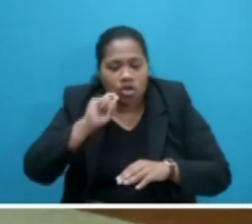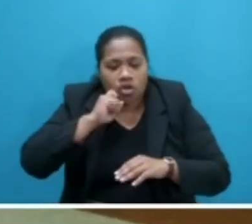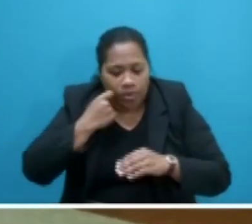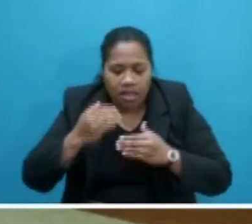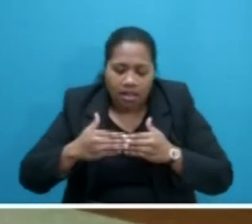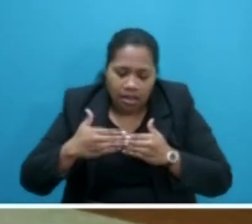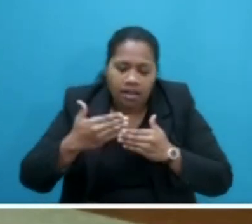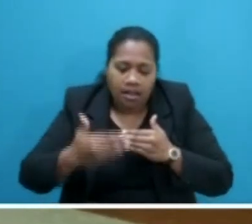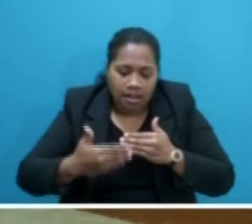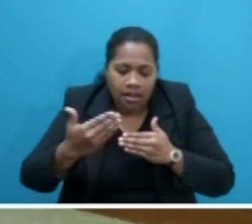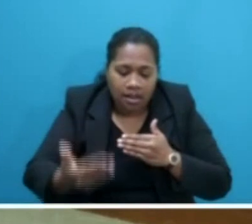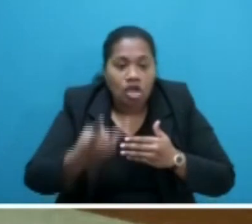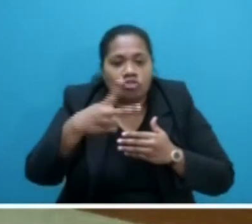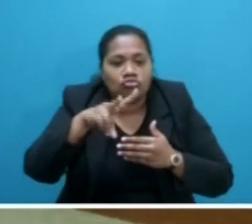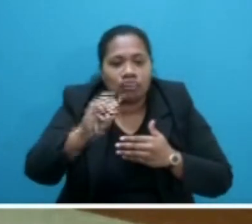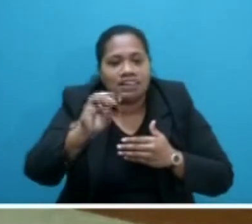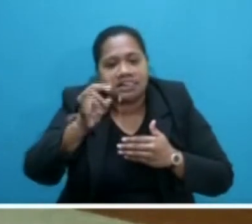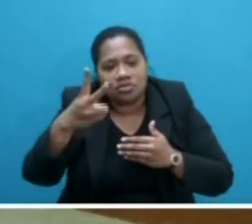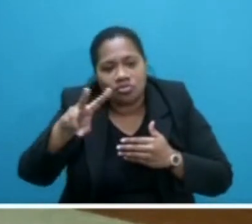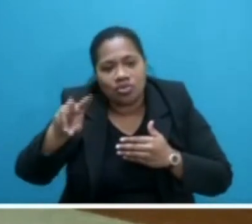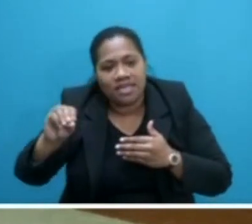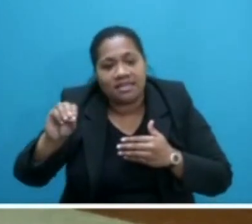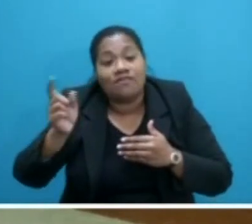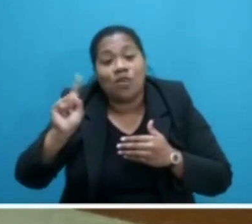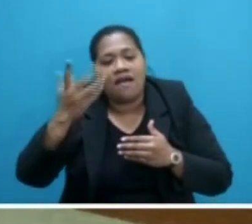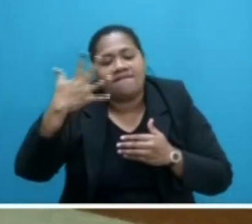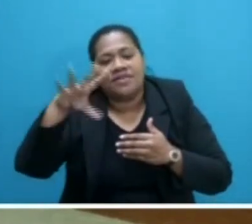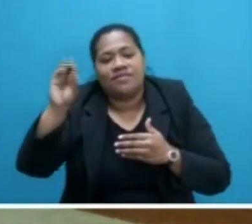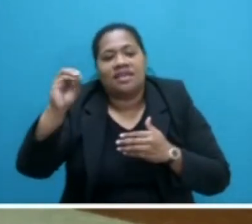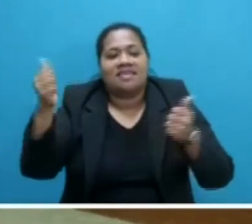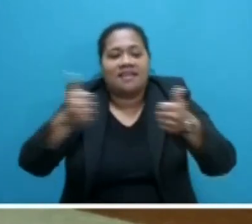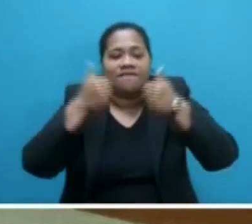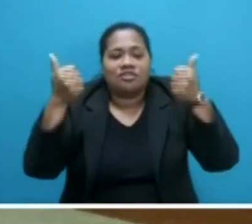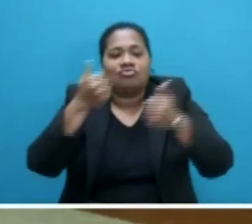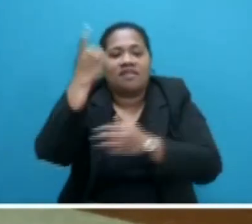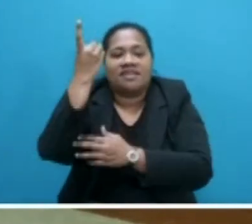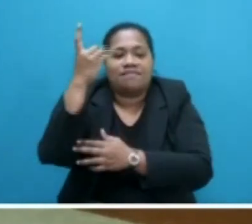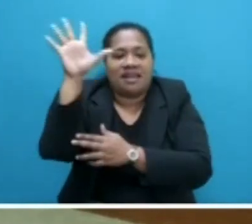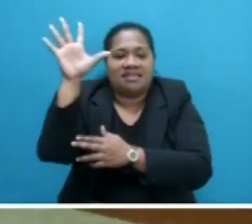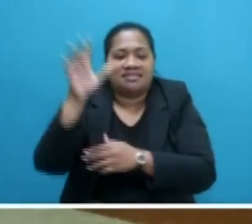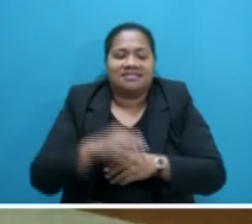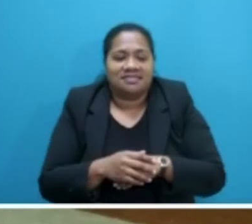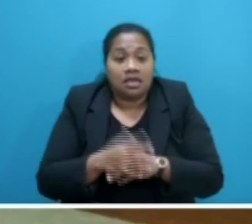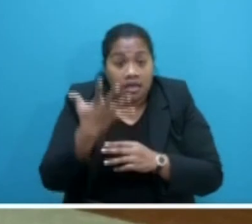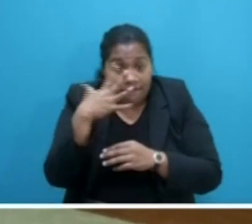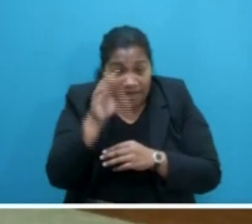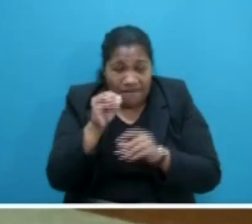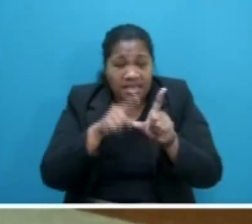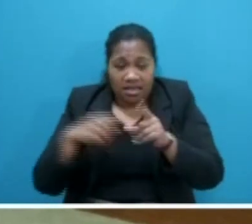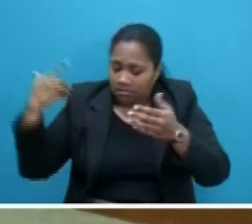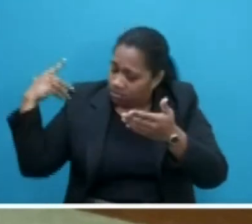10th of October 2020, the 50th anniversary of our independence. 50 years from now,